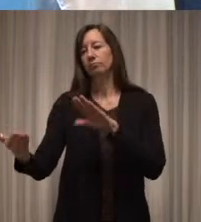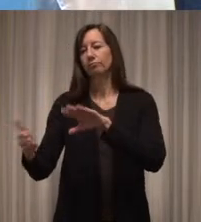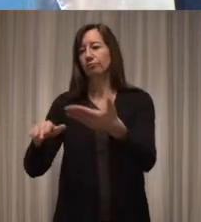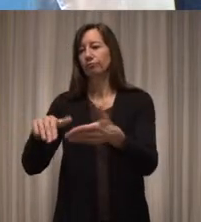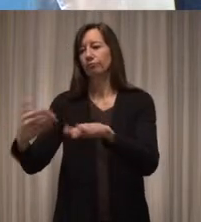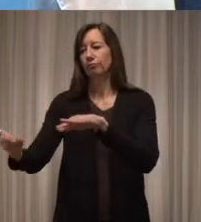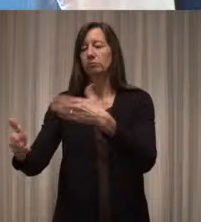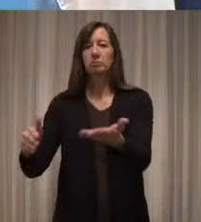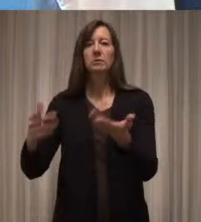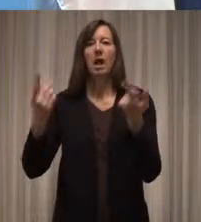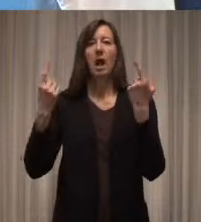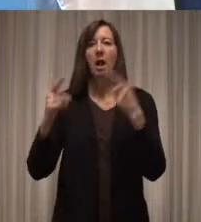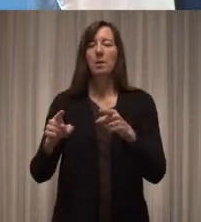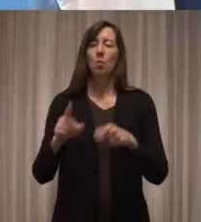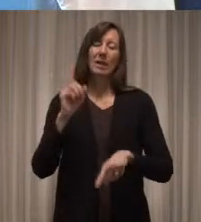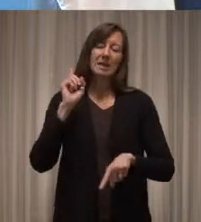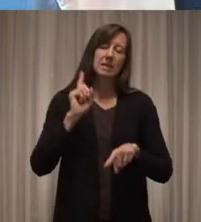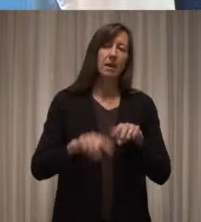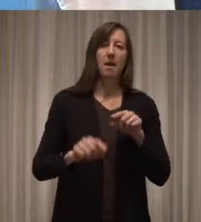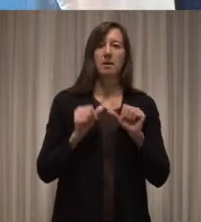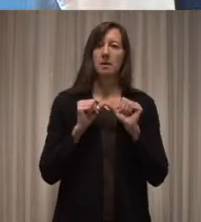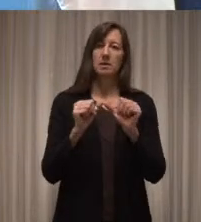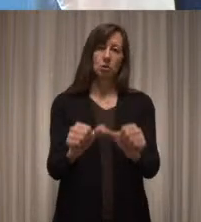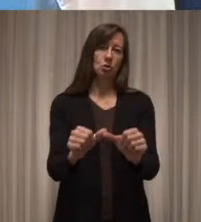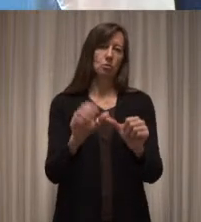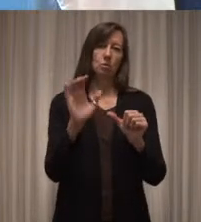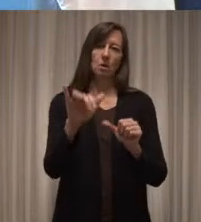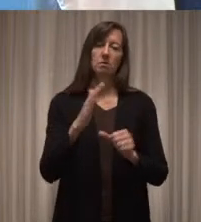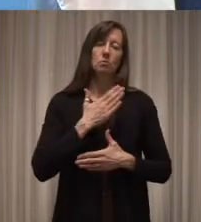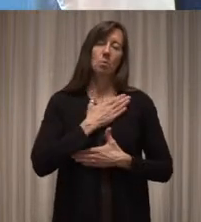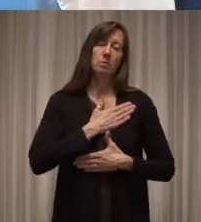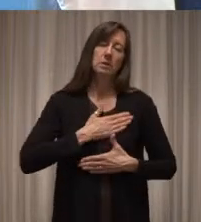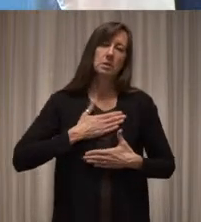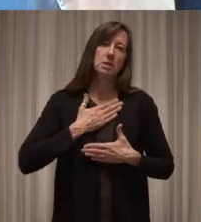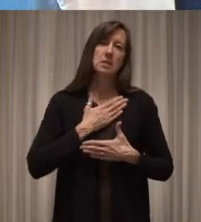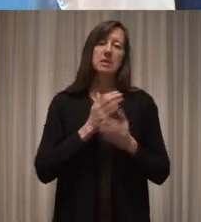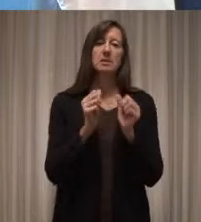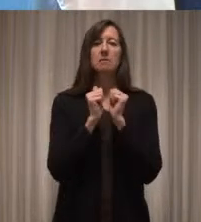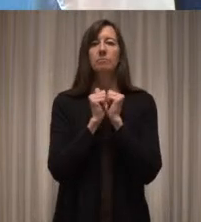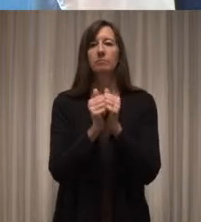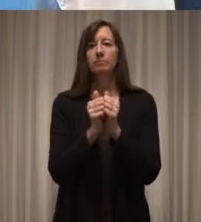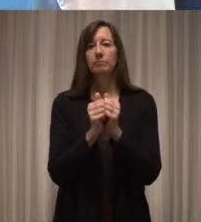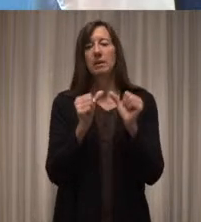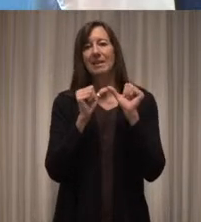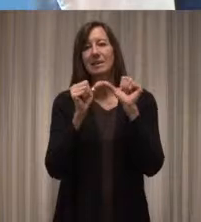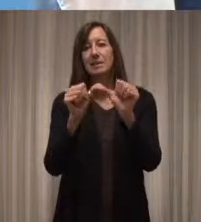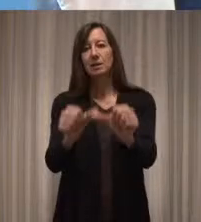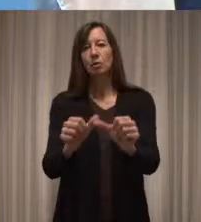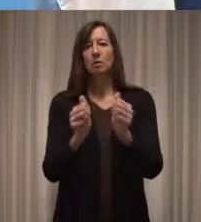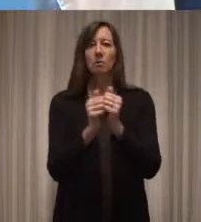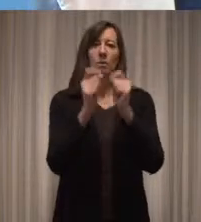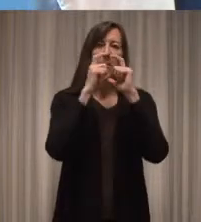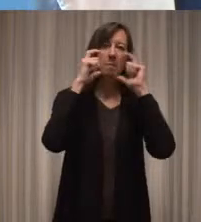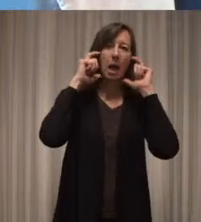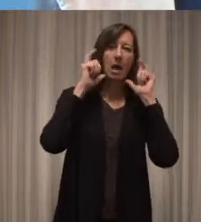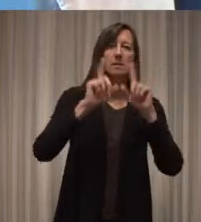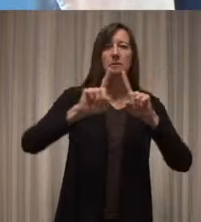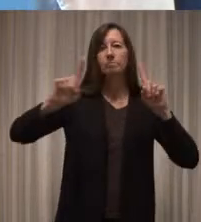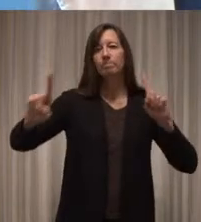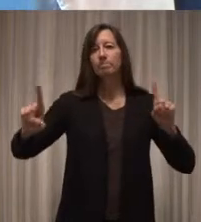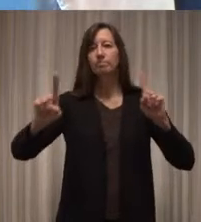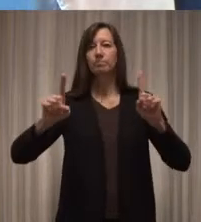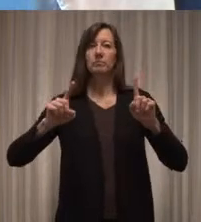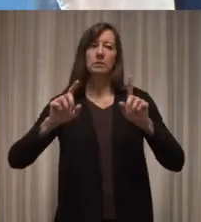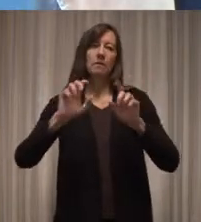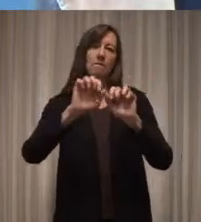again. So please continue to do the work you're doing on that front, and thank you to everybody that's doing so. Switching gears now